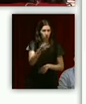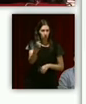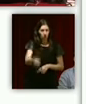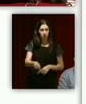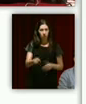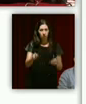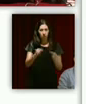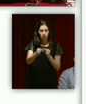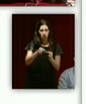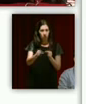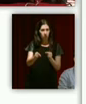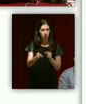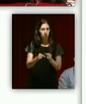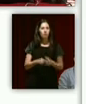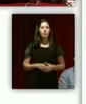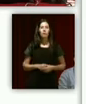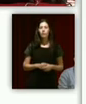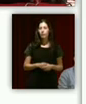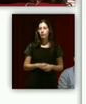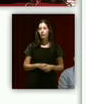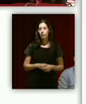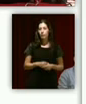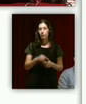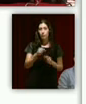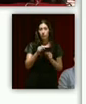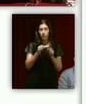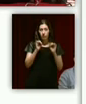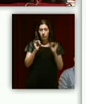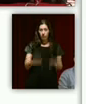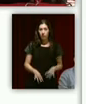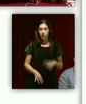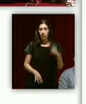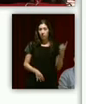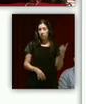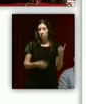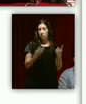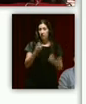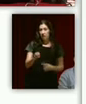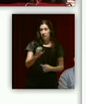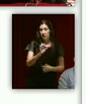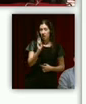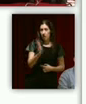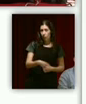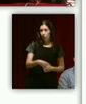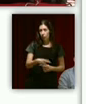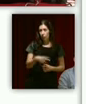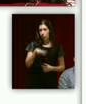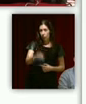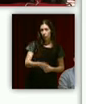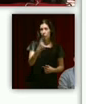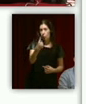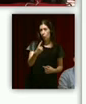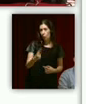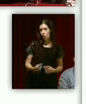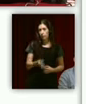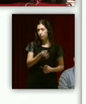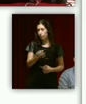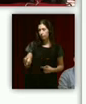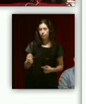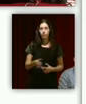credit card, we can move forward with the solution. A card like this costs about 30 euros if